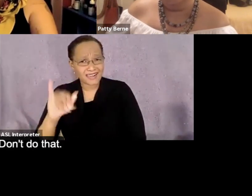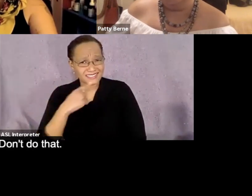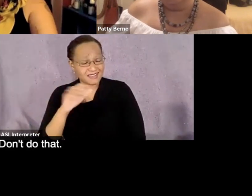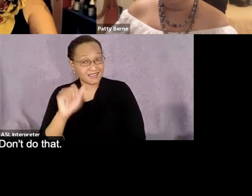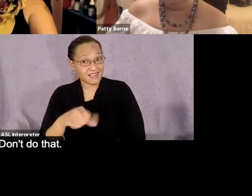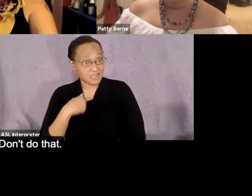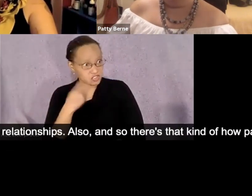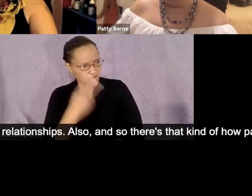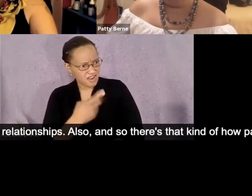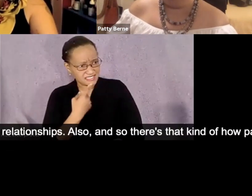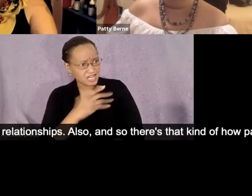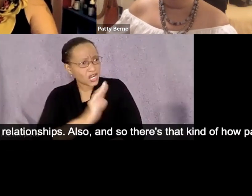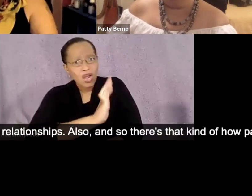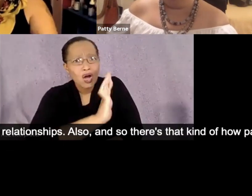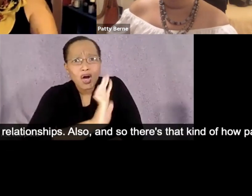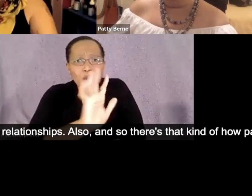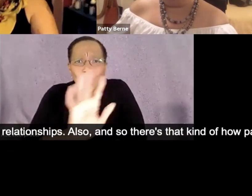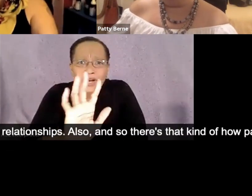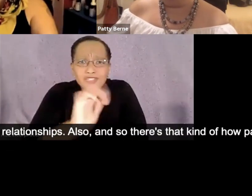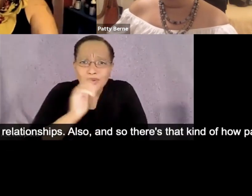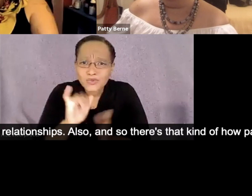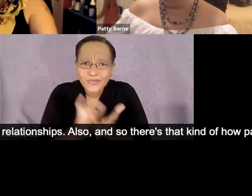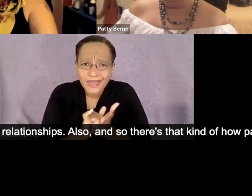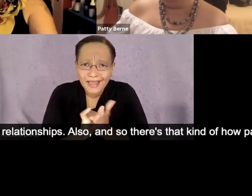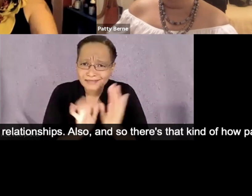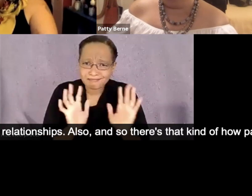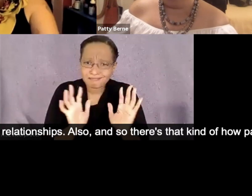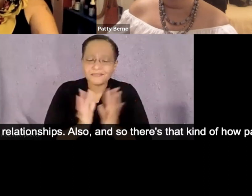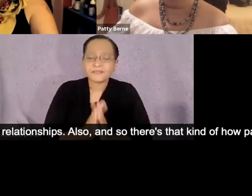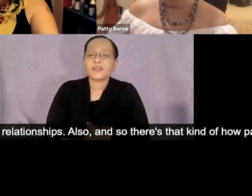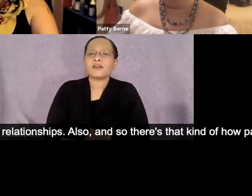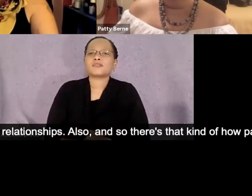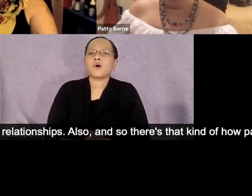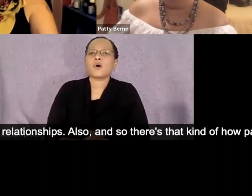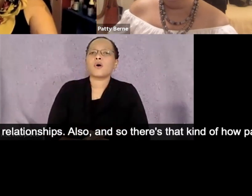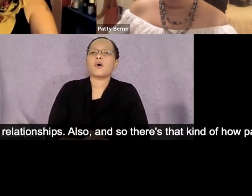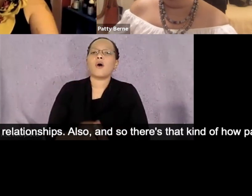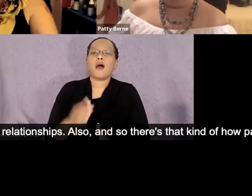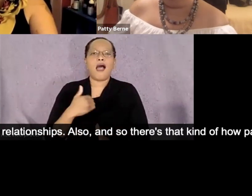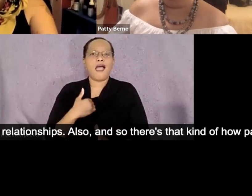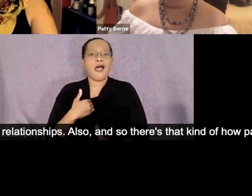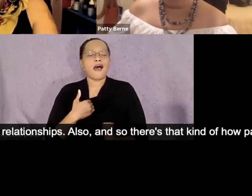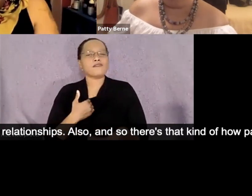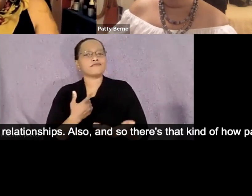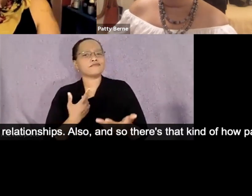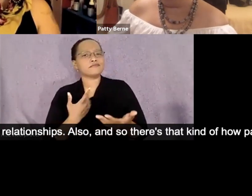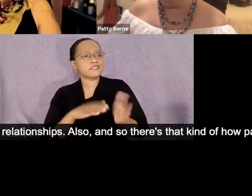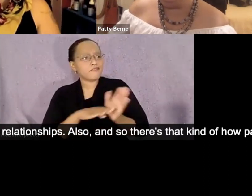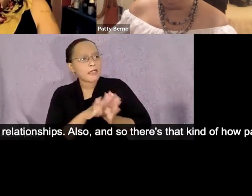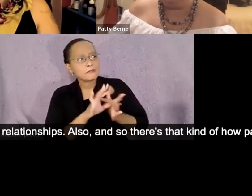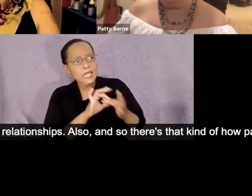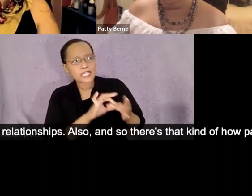that. And, that's where, I had relationships also. And so